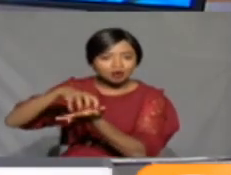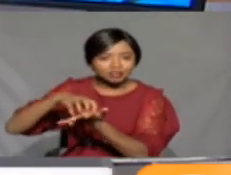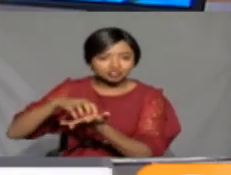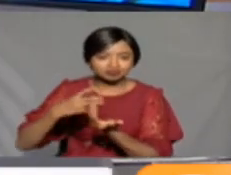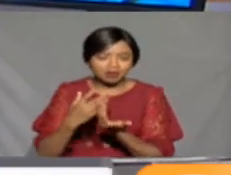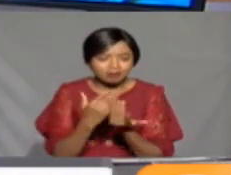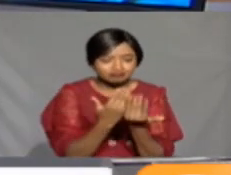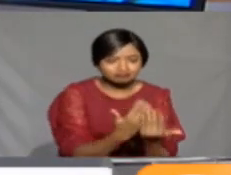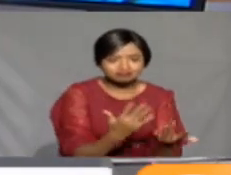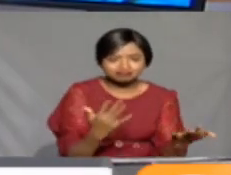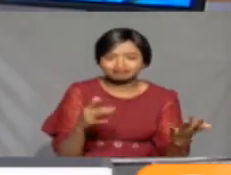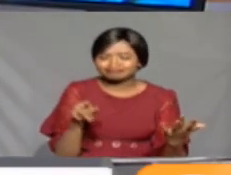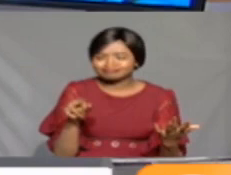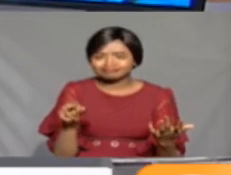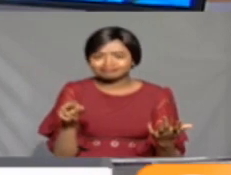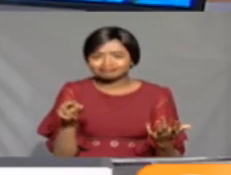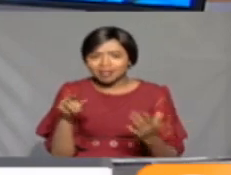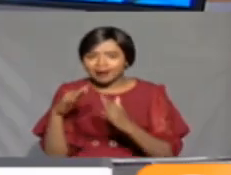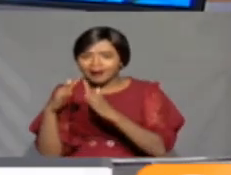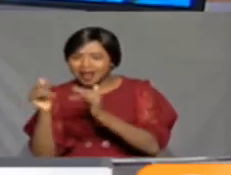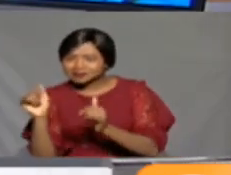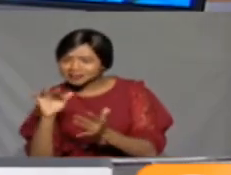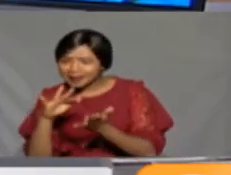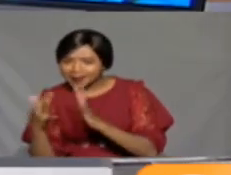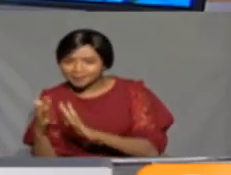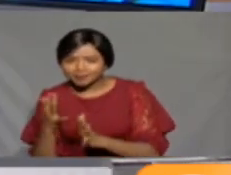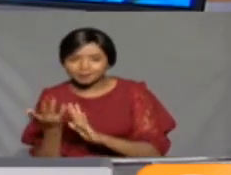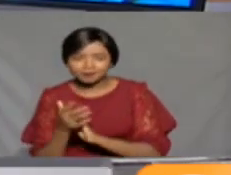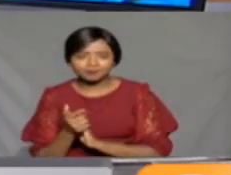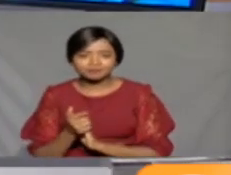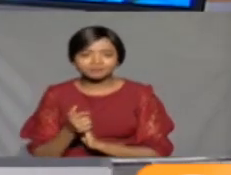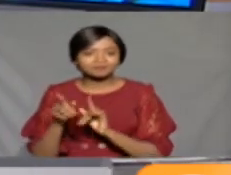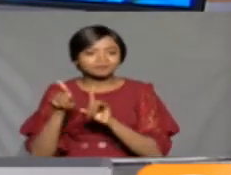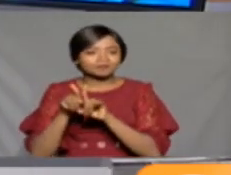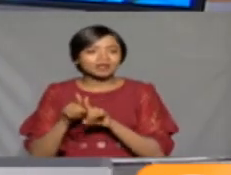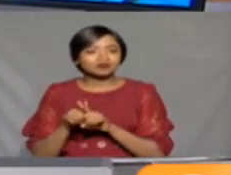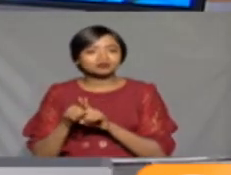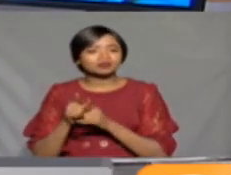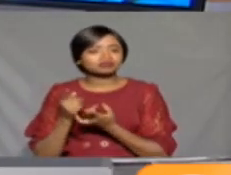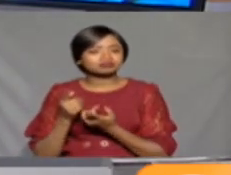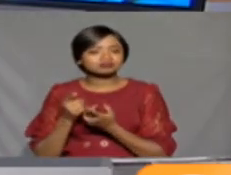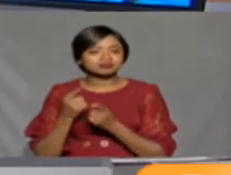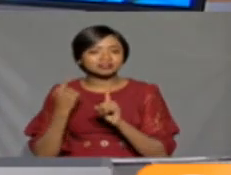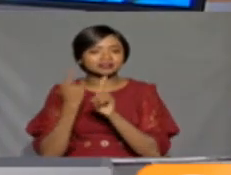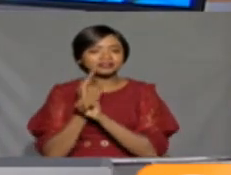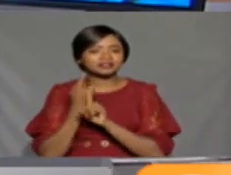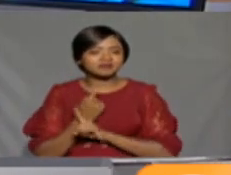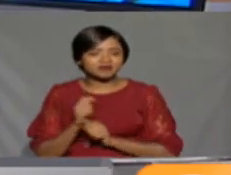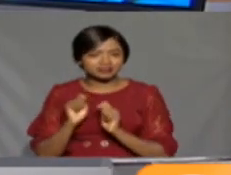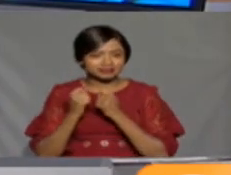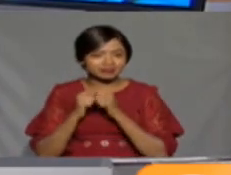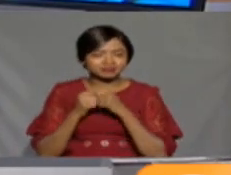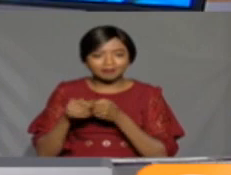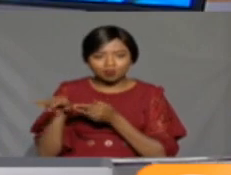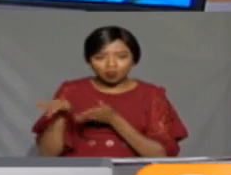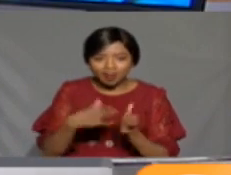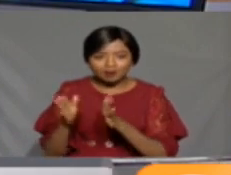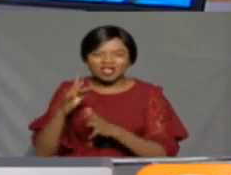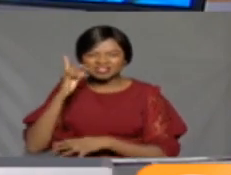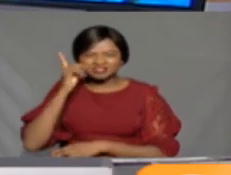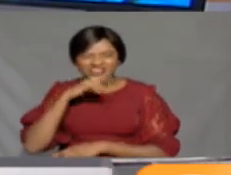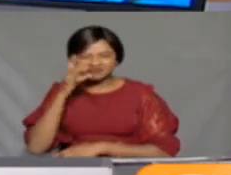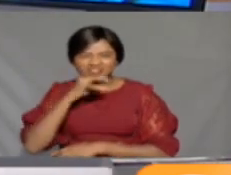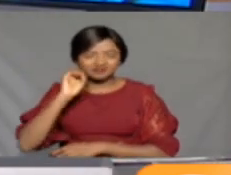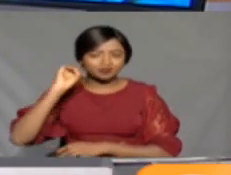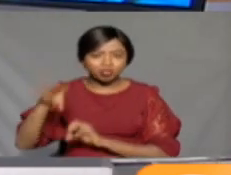amenities. What are the housing characteristics? In addition, what are the different waste disposal methods within the